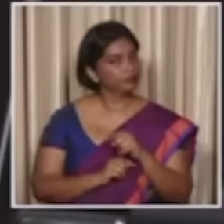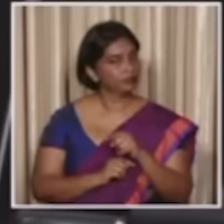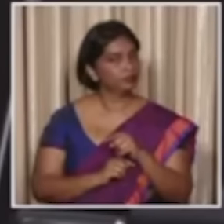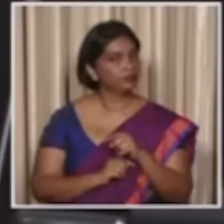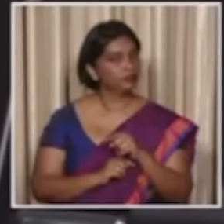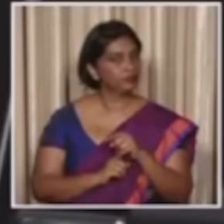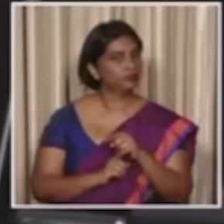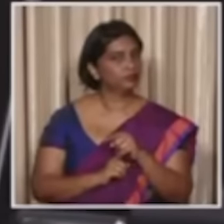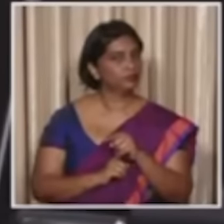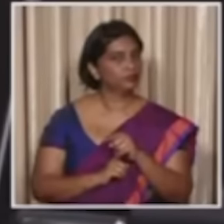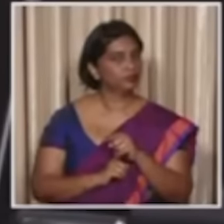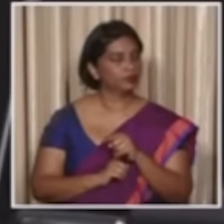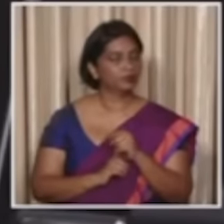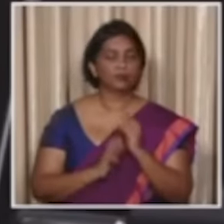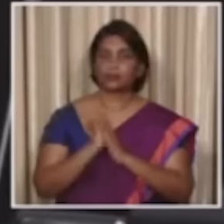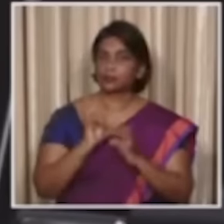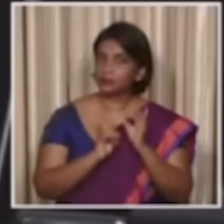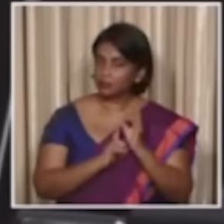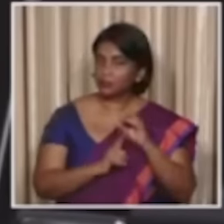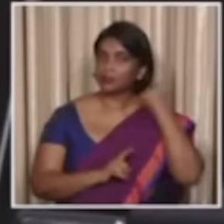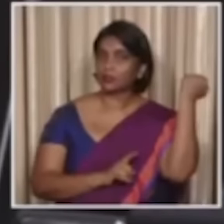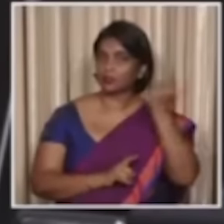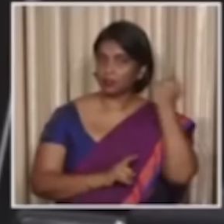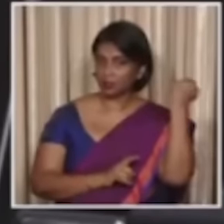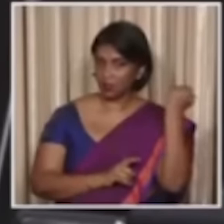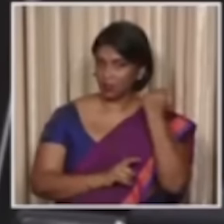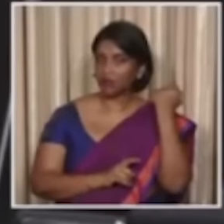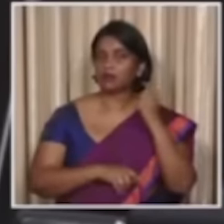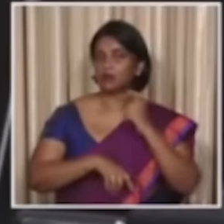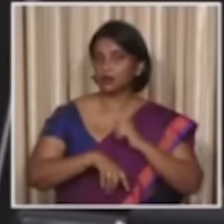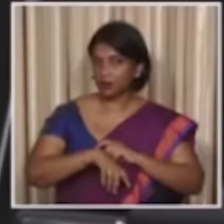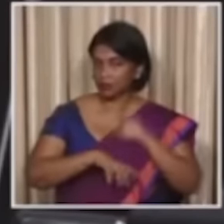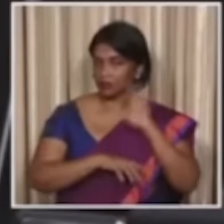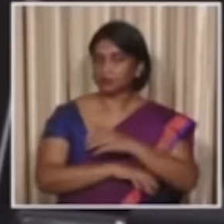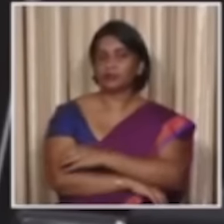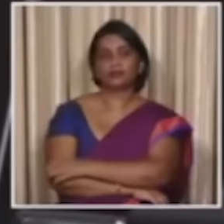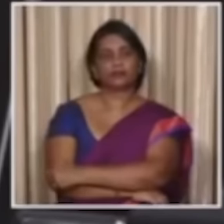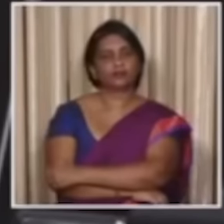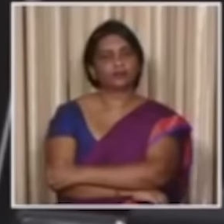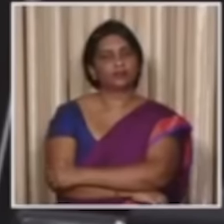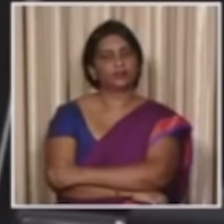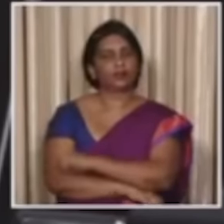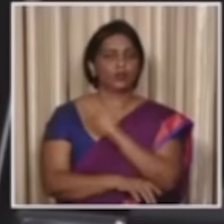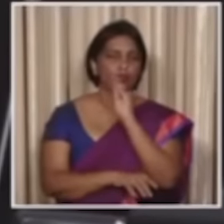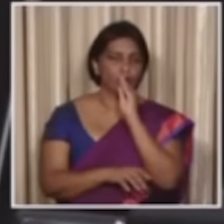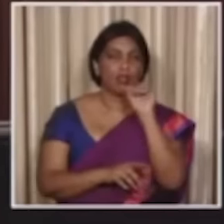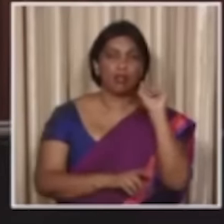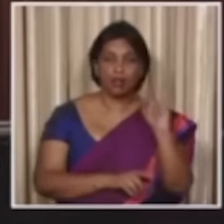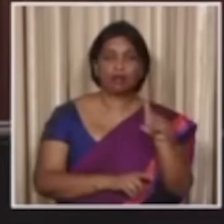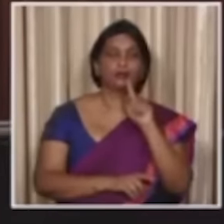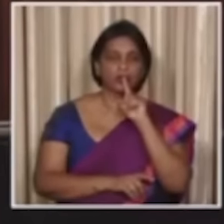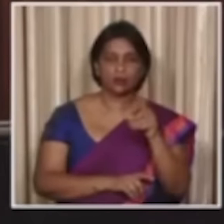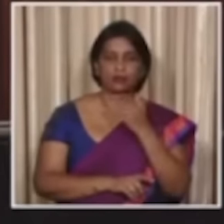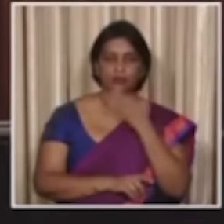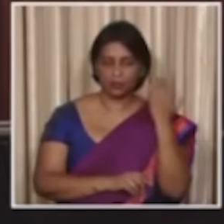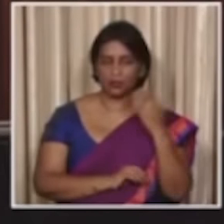permission. Maybe that there had been a mistake without having any ill feeling. At least we will try to follow in the future. I apologize to